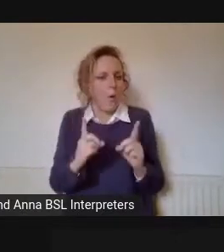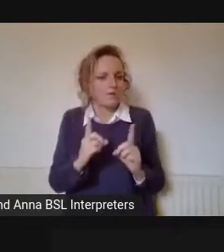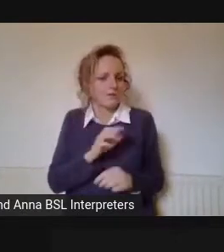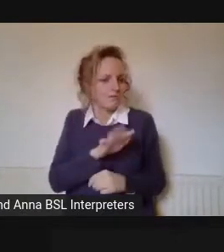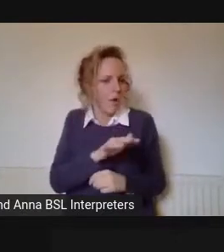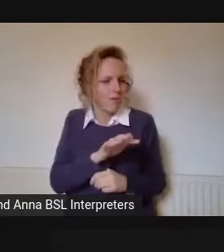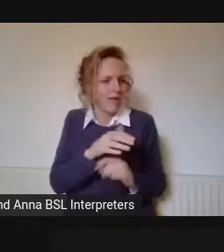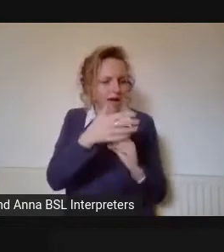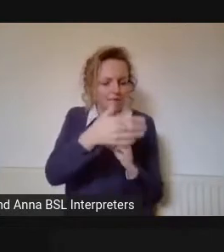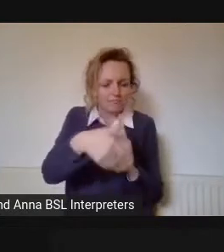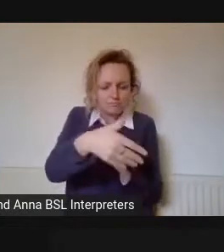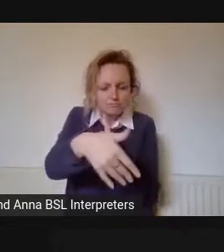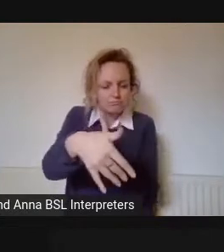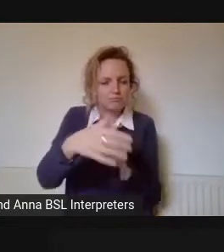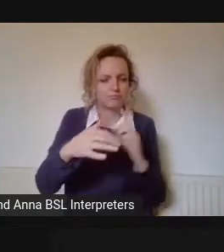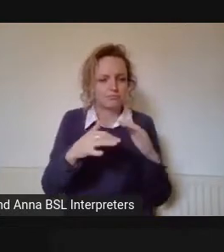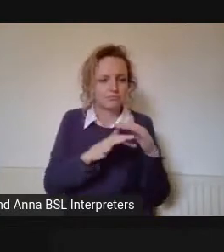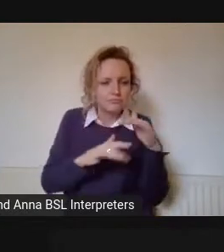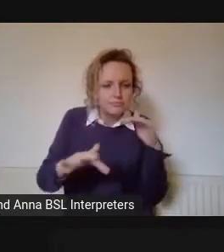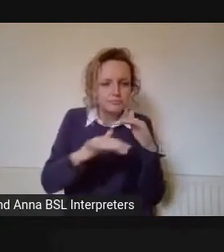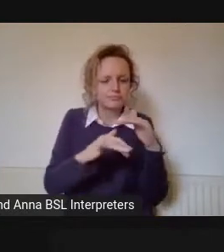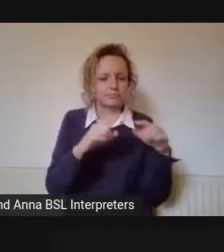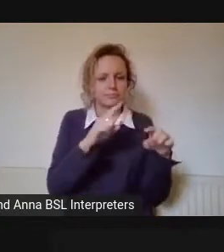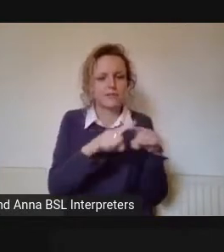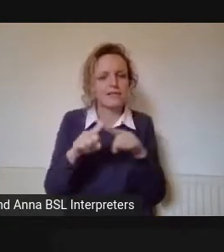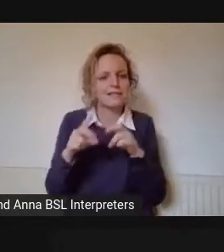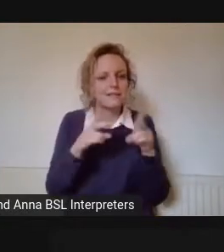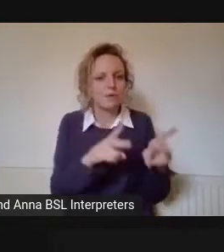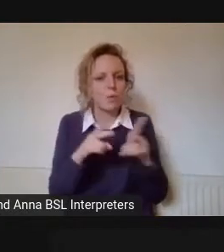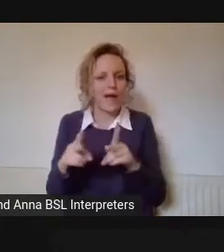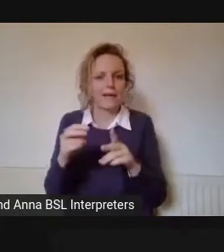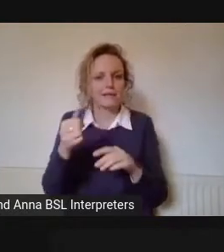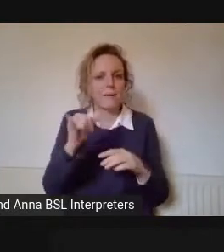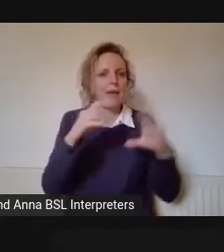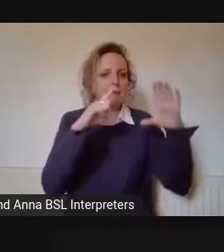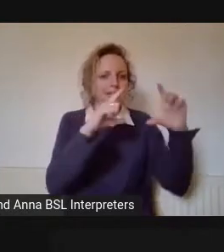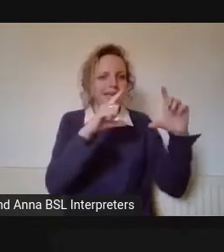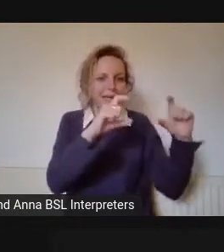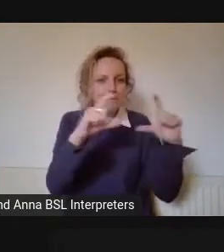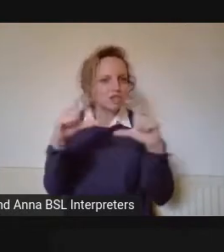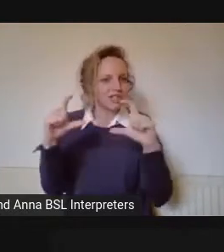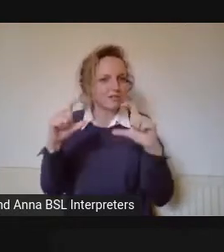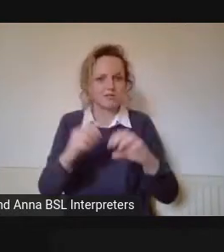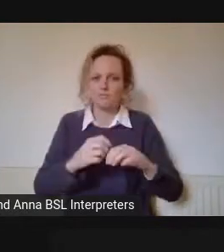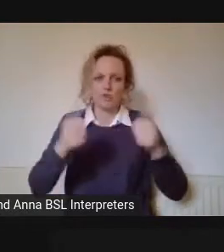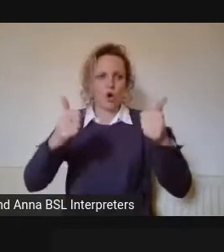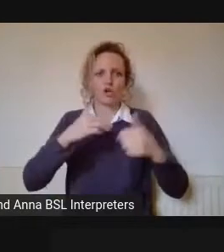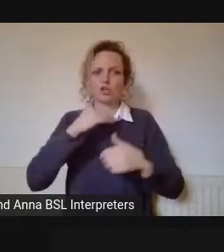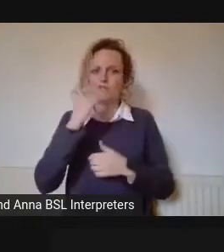at the various ways that the images are actually insufficient for representing